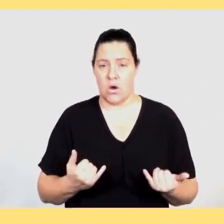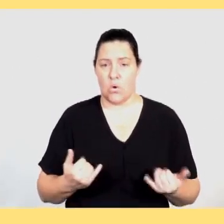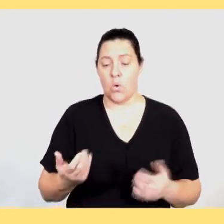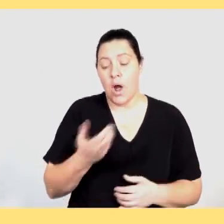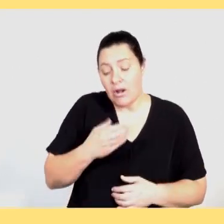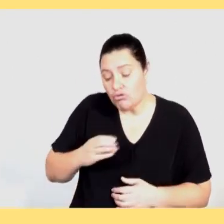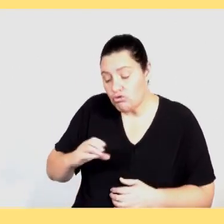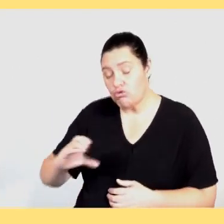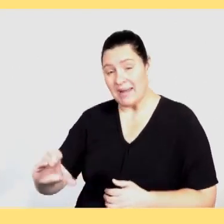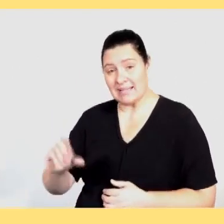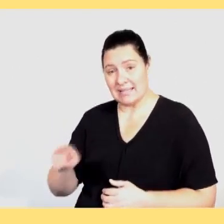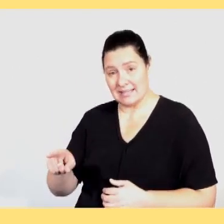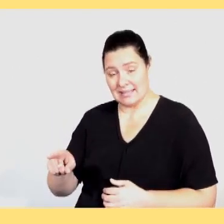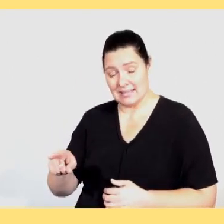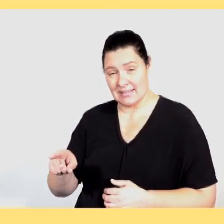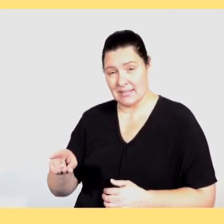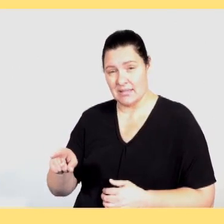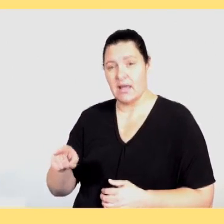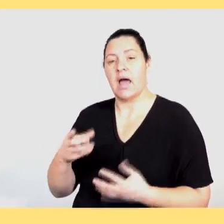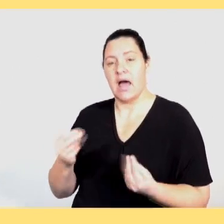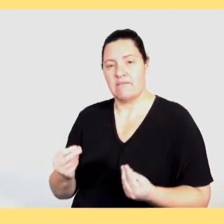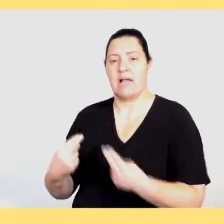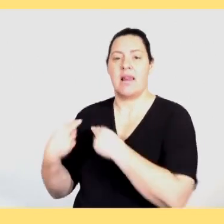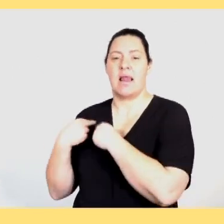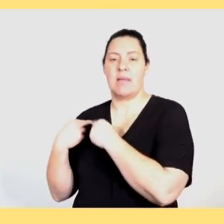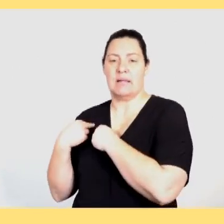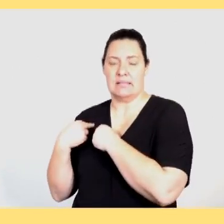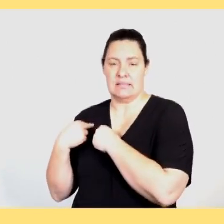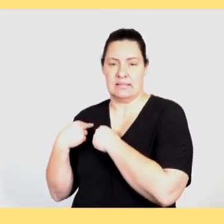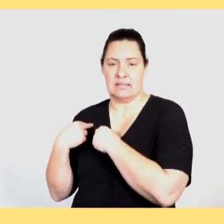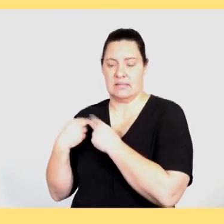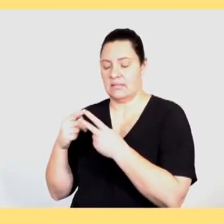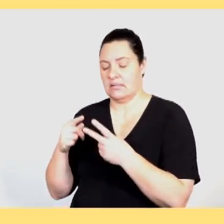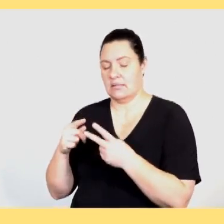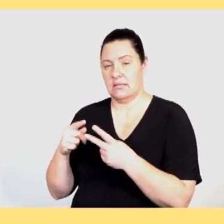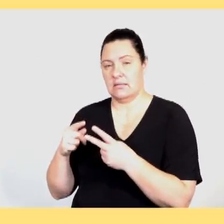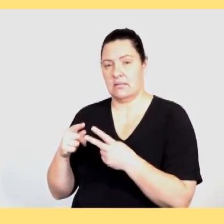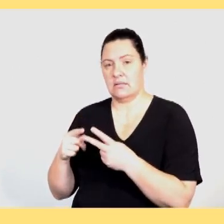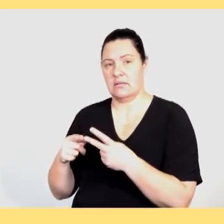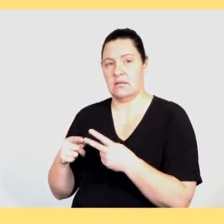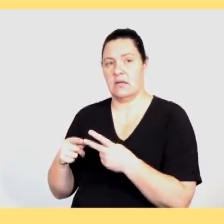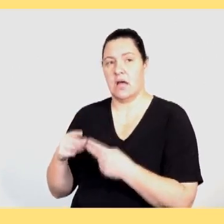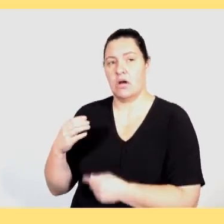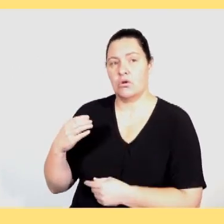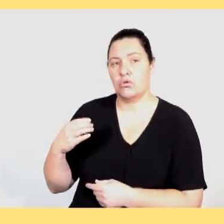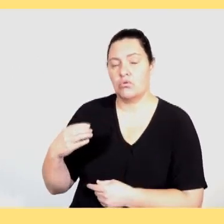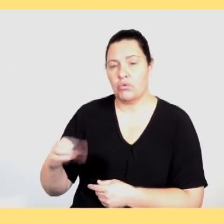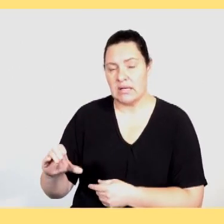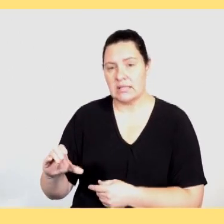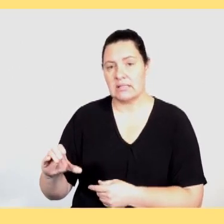drawings. But we will credit our liabilities. We'll credit our